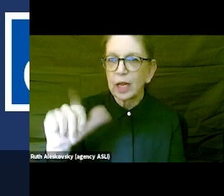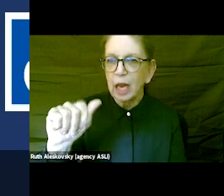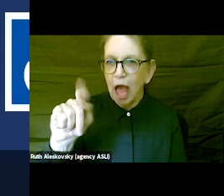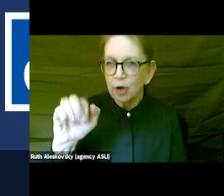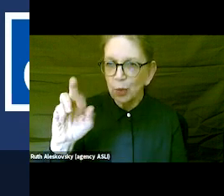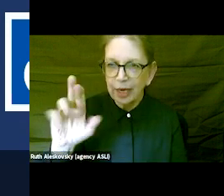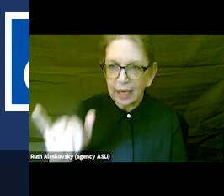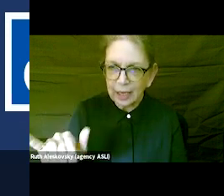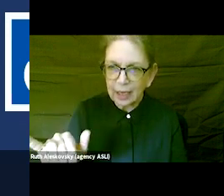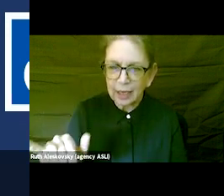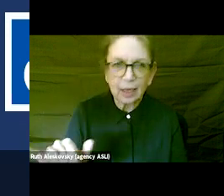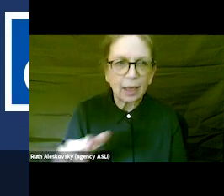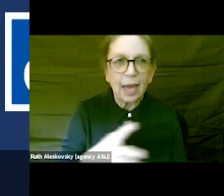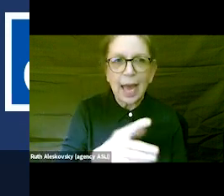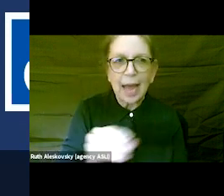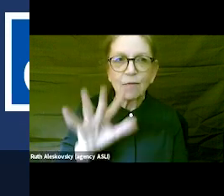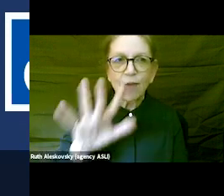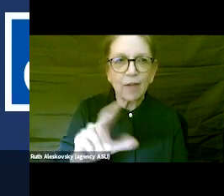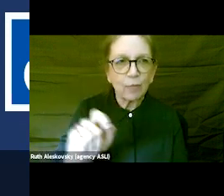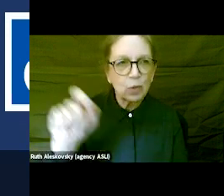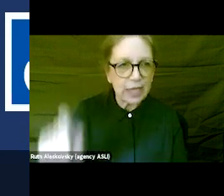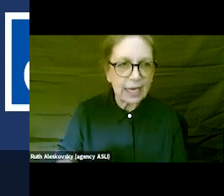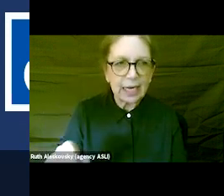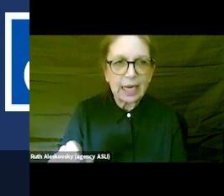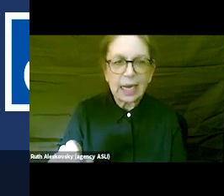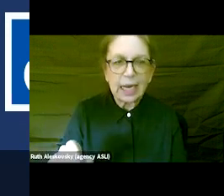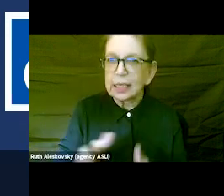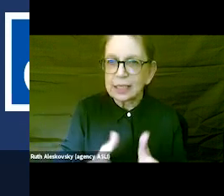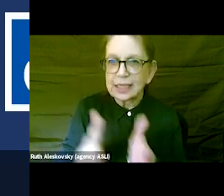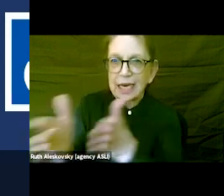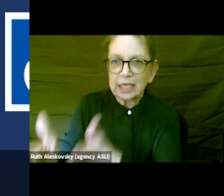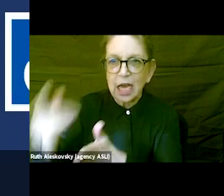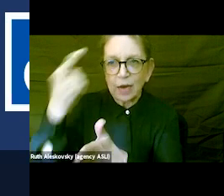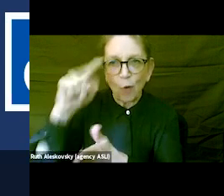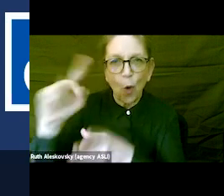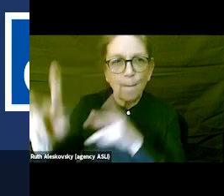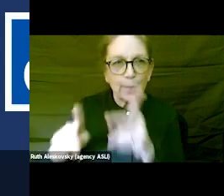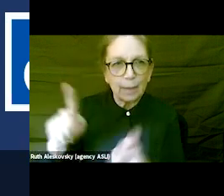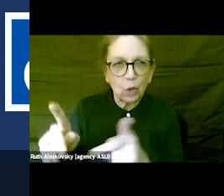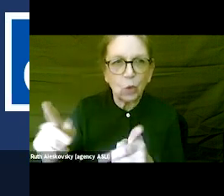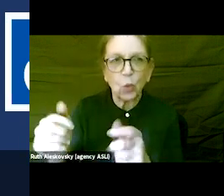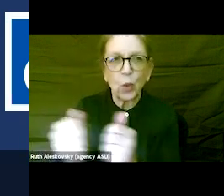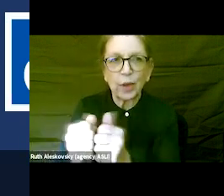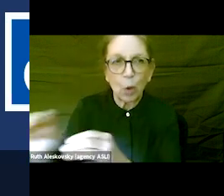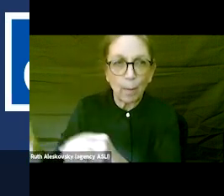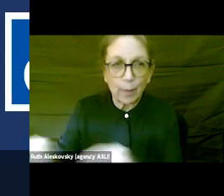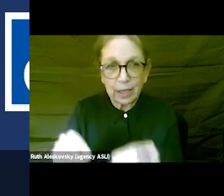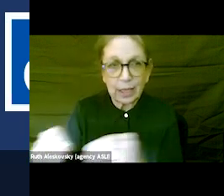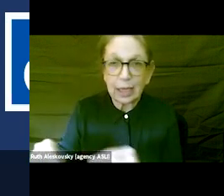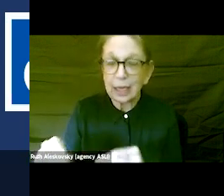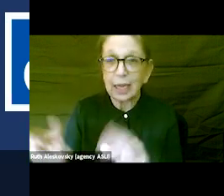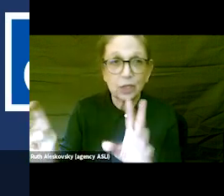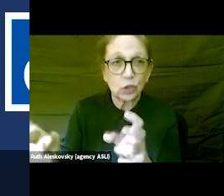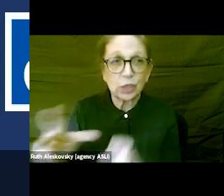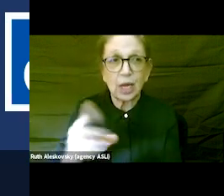a 5% set aside for people with mobility disabilities and a 2% set aside for people with vision